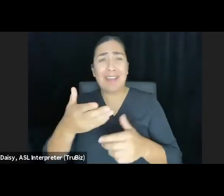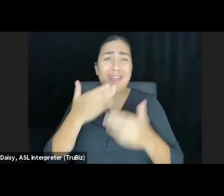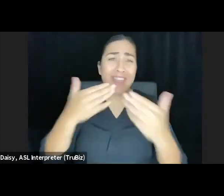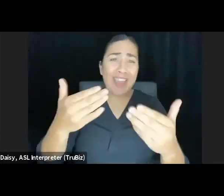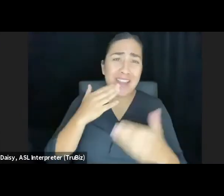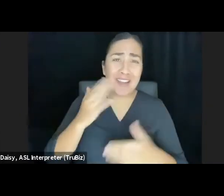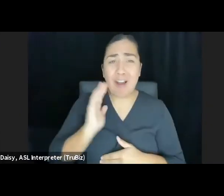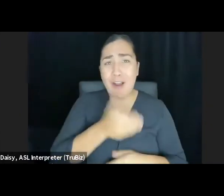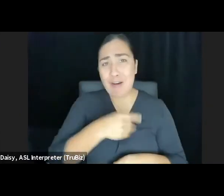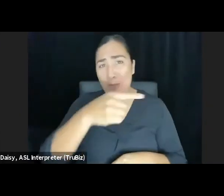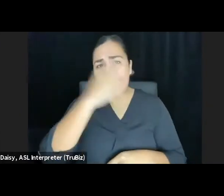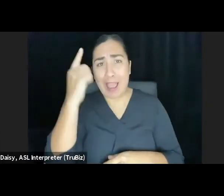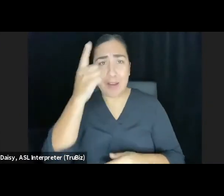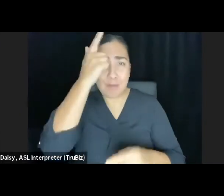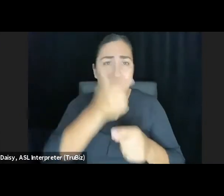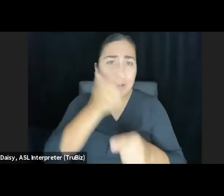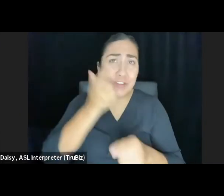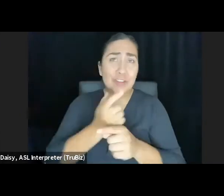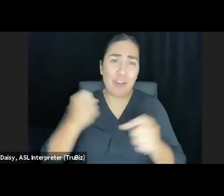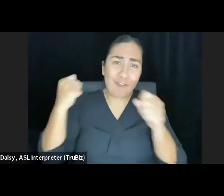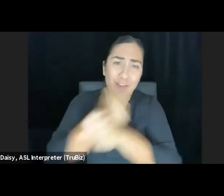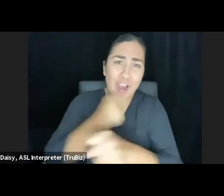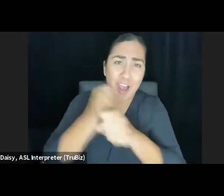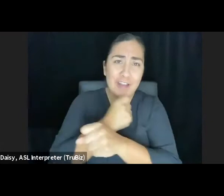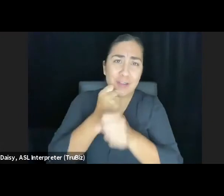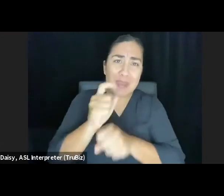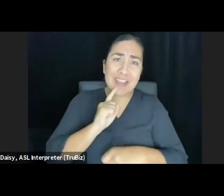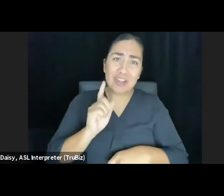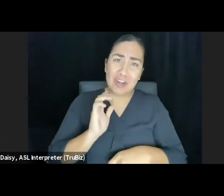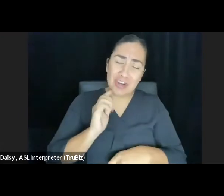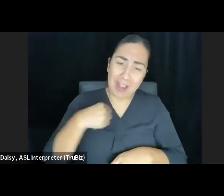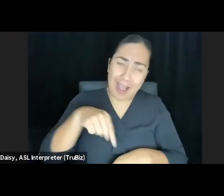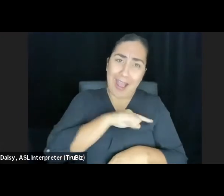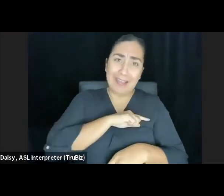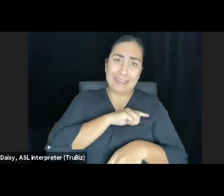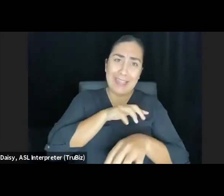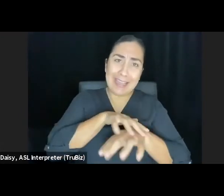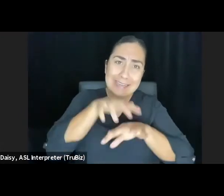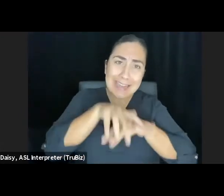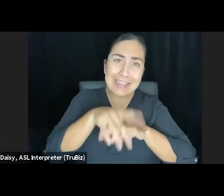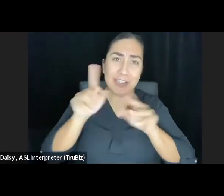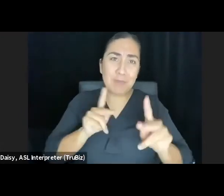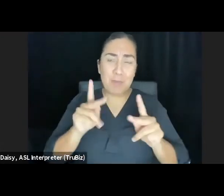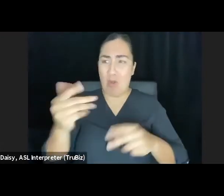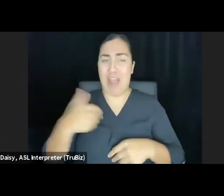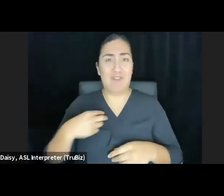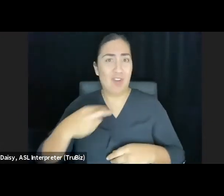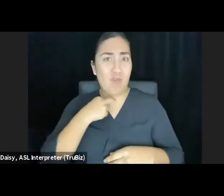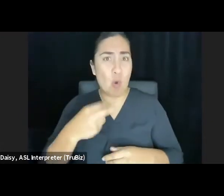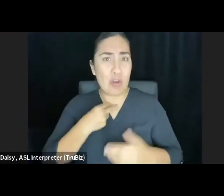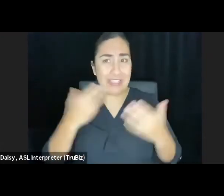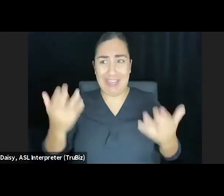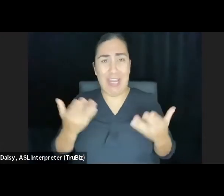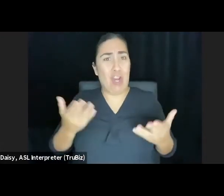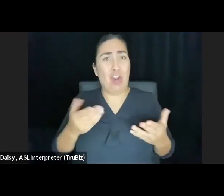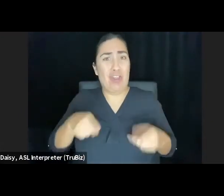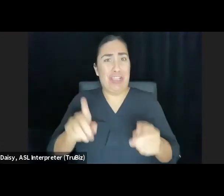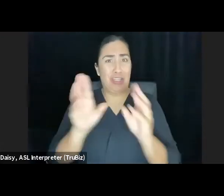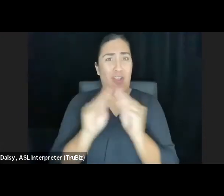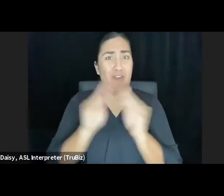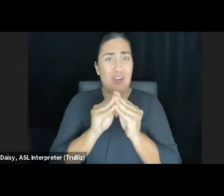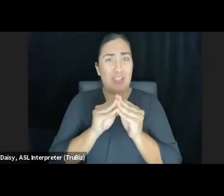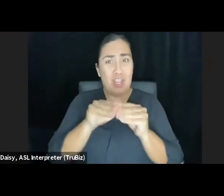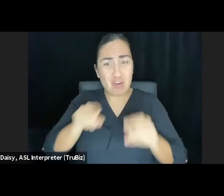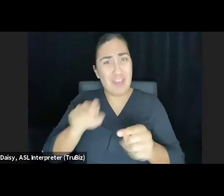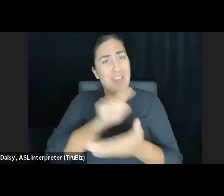to make sure that us Indigenous peoples would have a voice at this conference during this week in this time. They fought for us because we